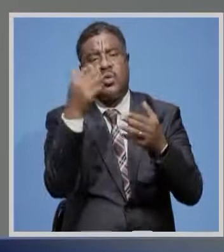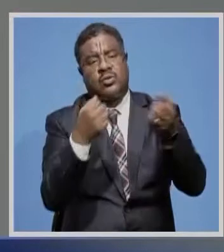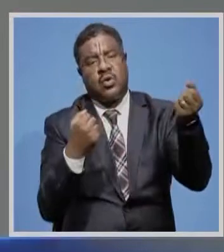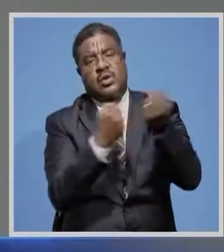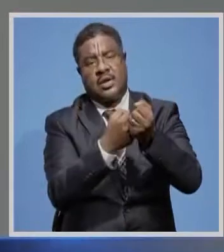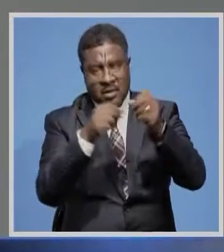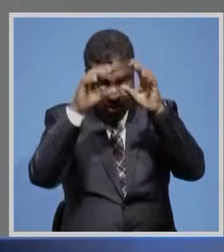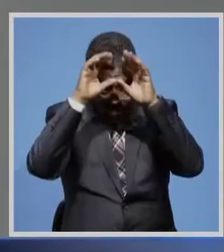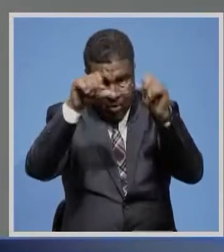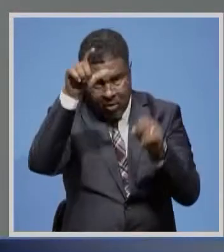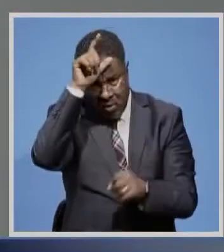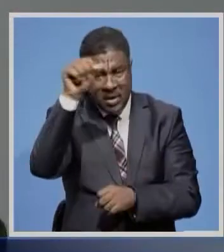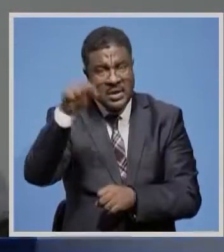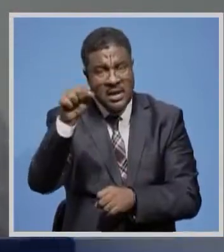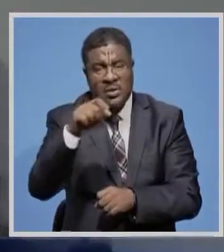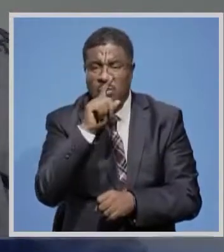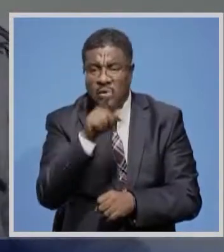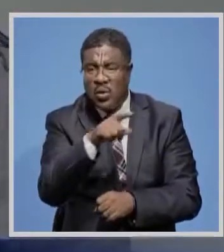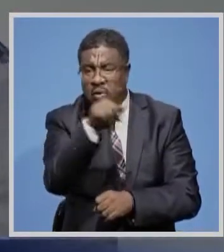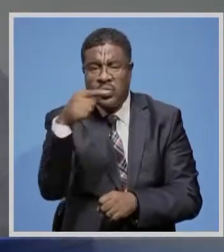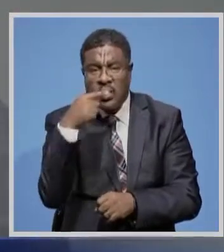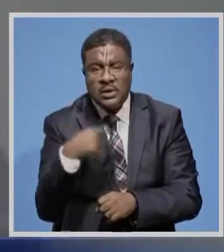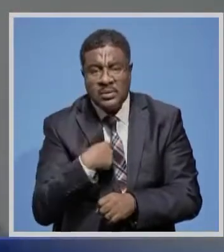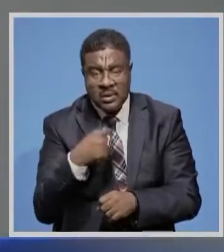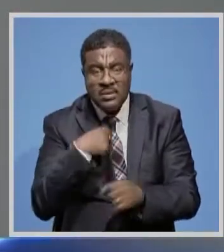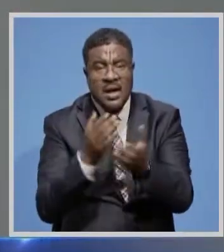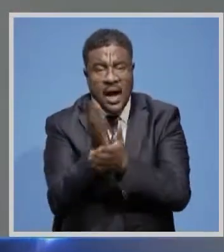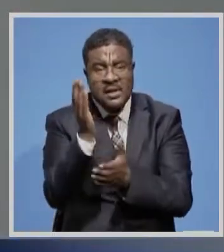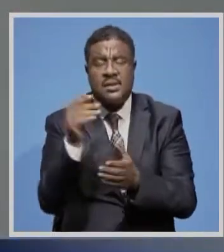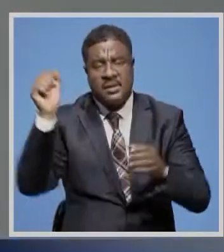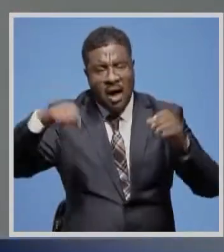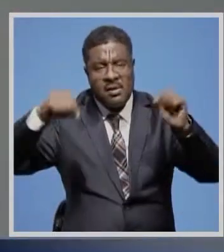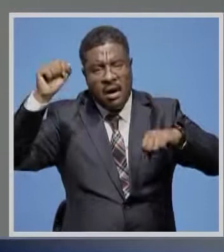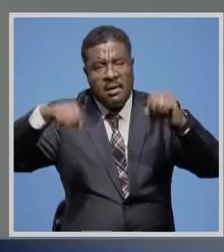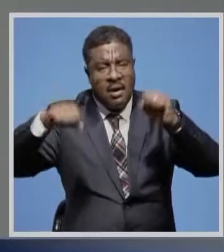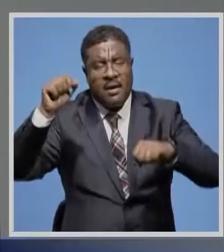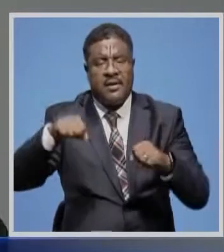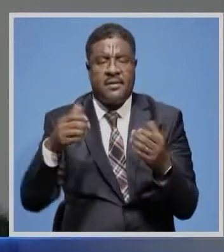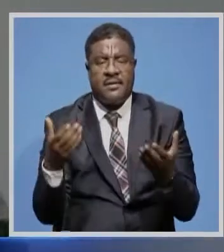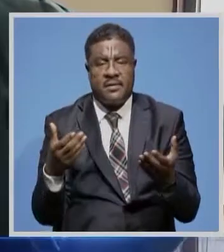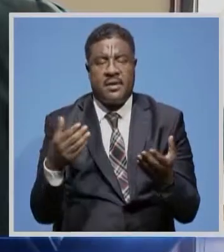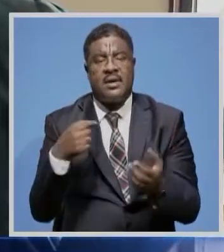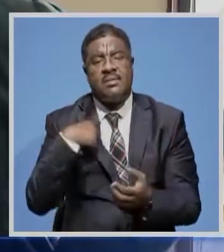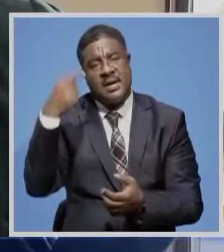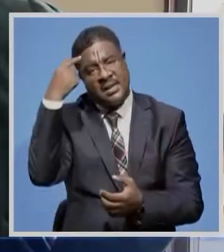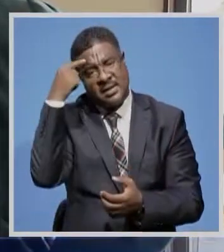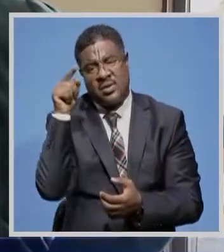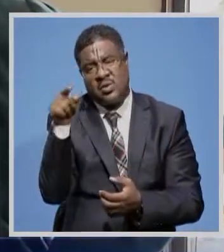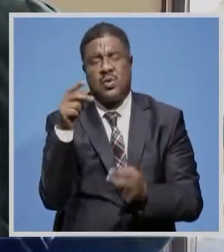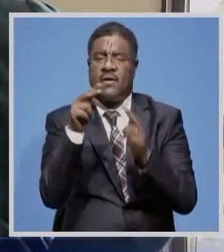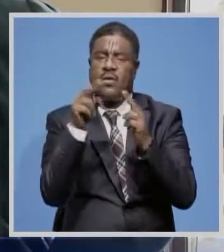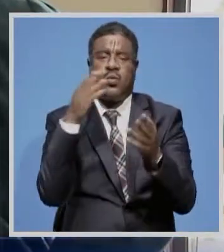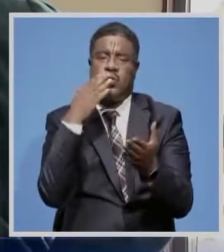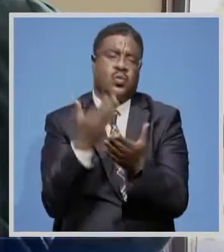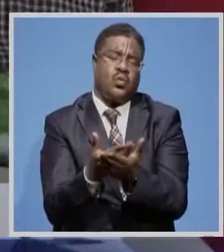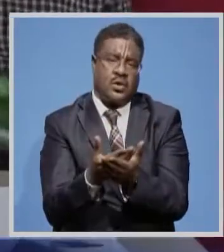EDGAR LUNGU LUNGU and the PF. Am I right? Yes. Am I right? Yes. So I think this is a very, very good move.